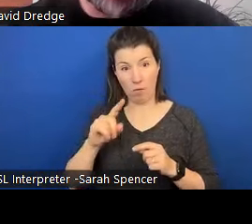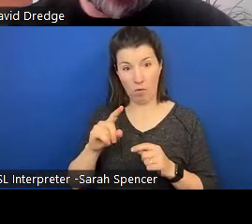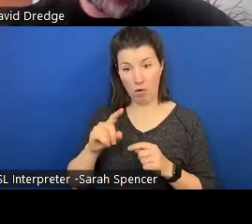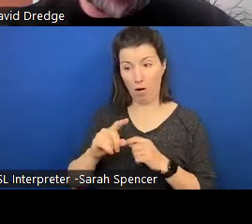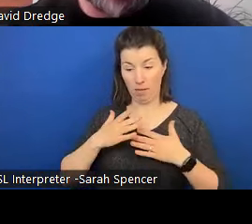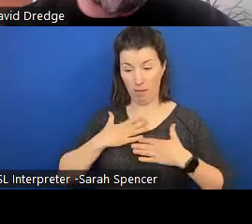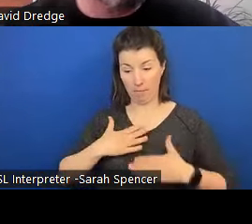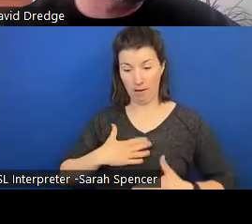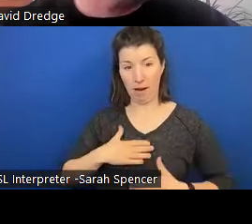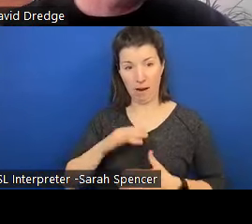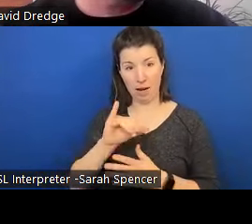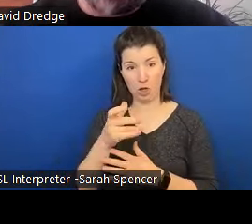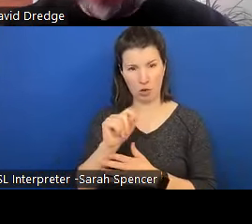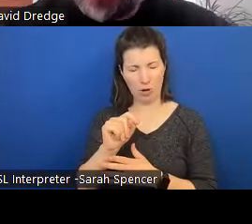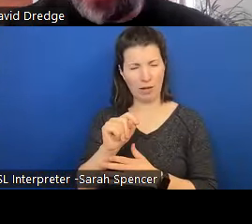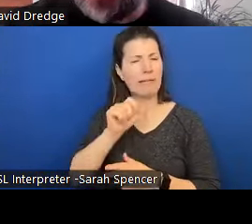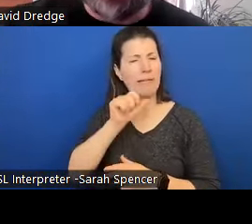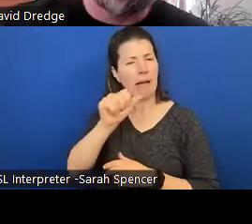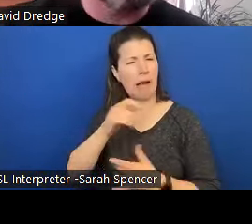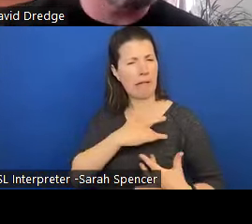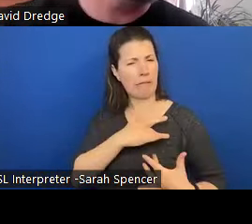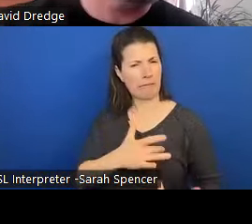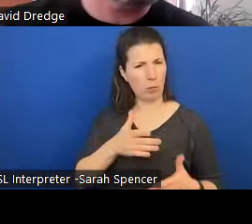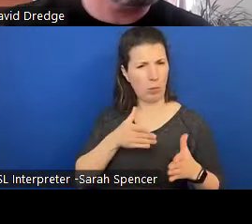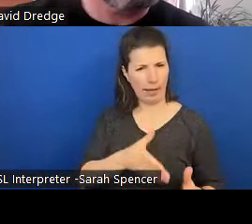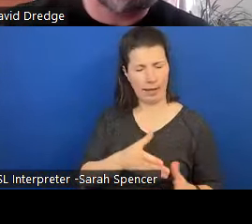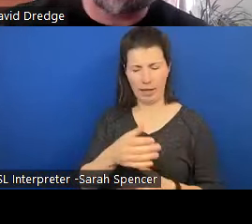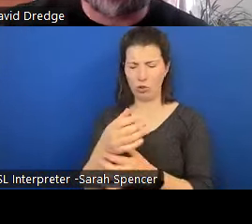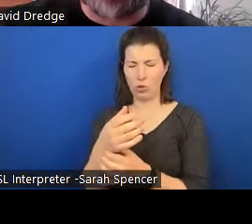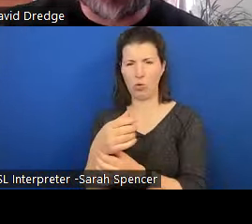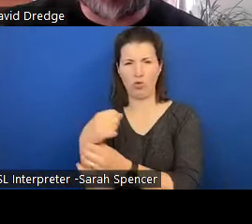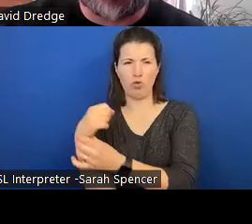like twisting an arm or the neck,